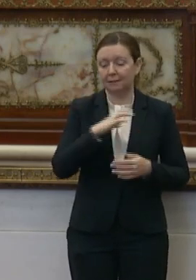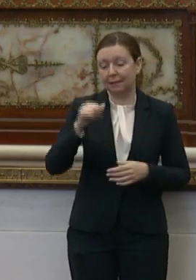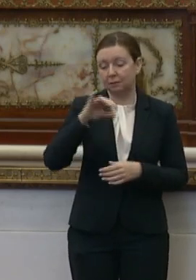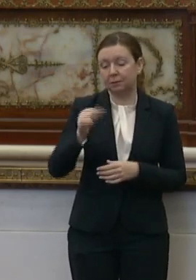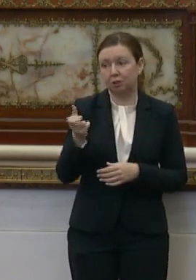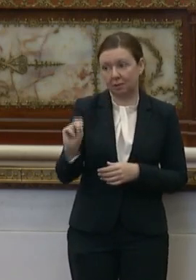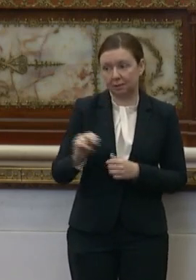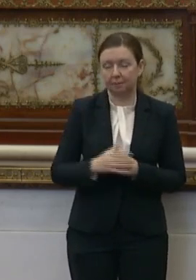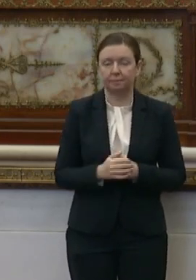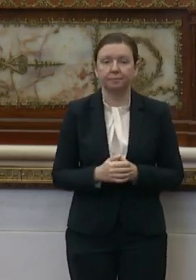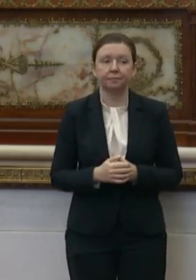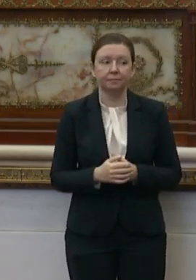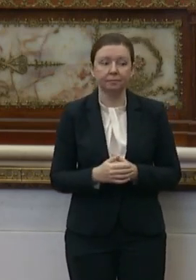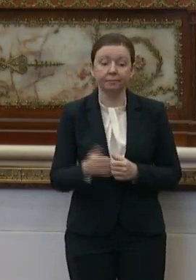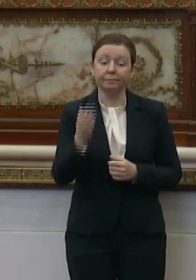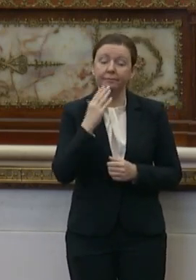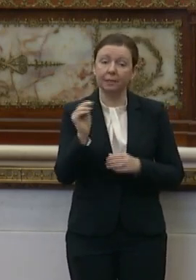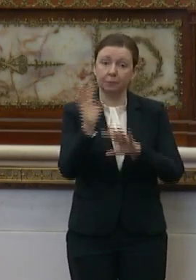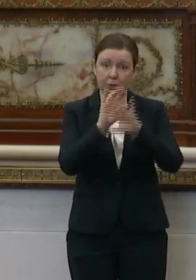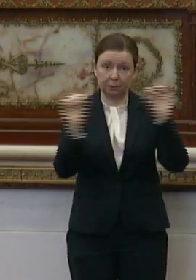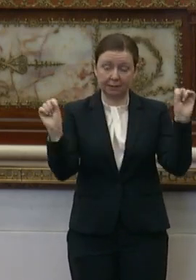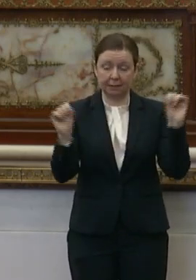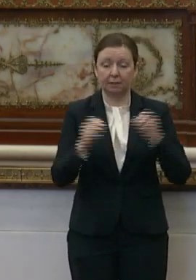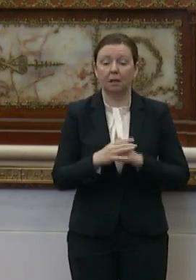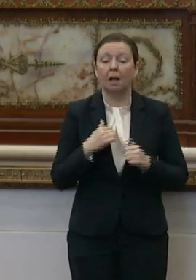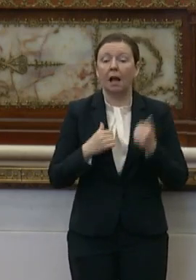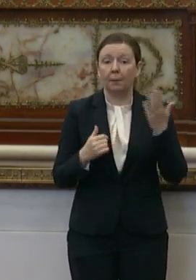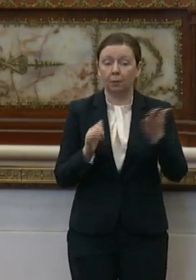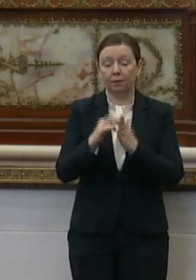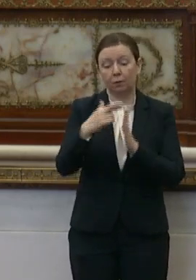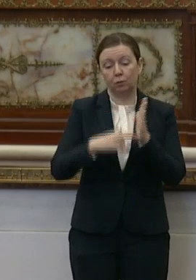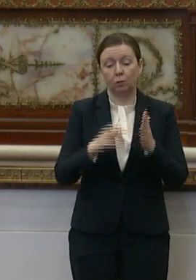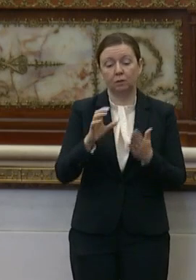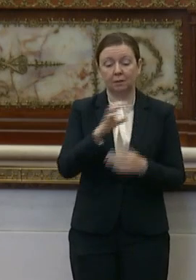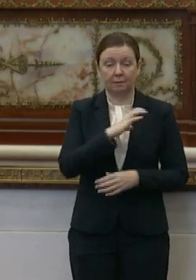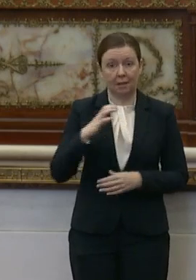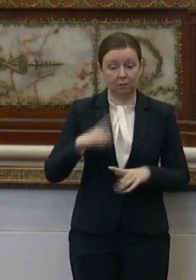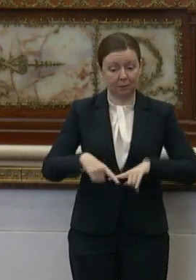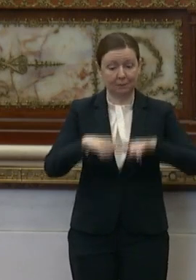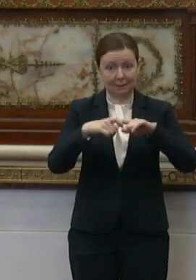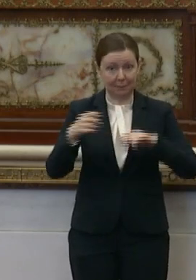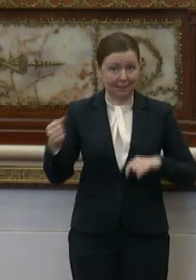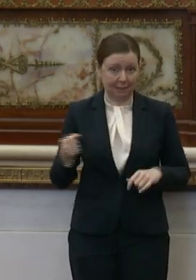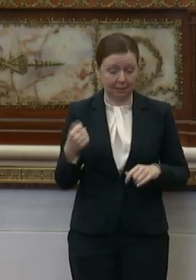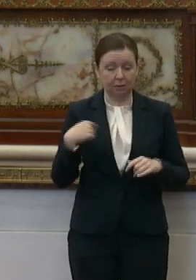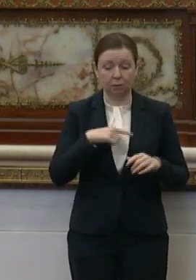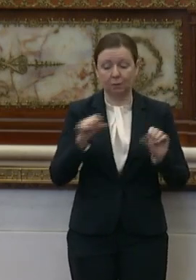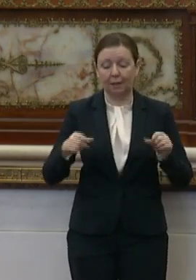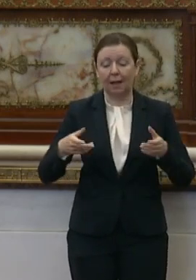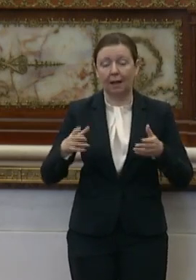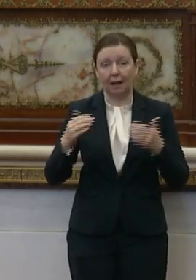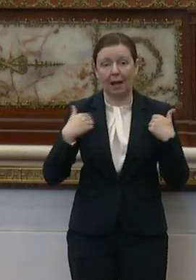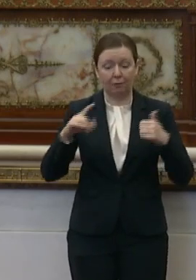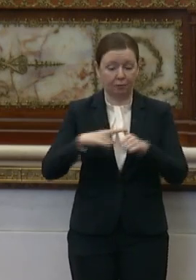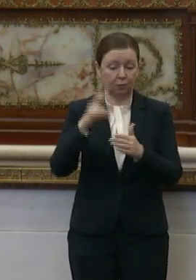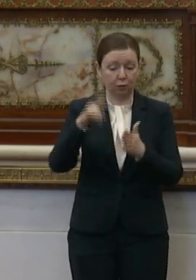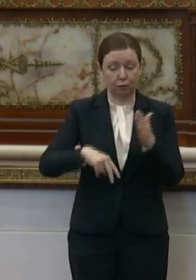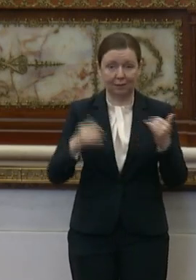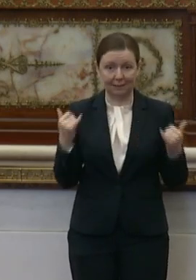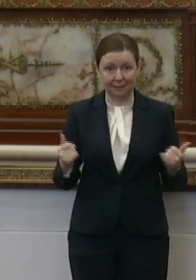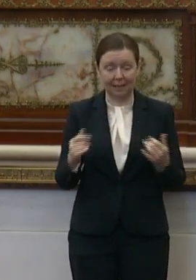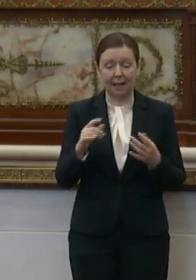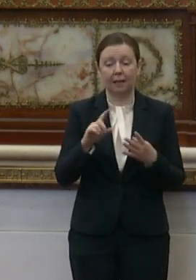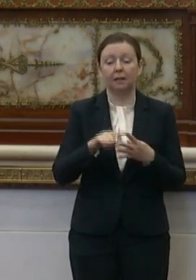Johnson. Thank you, Mr. President. I move that the rules of council be suspended so as to permit first reading this day of bills